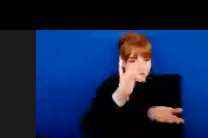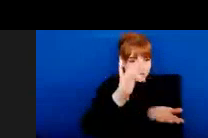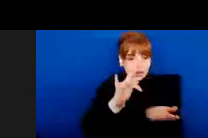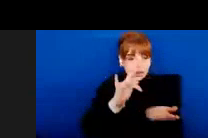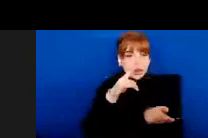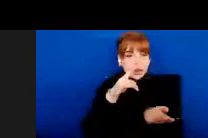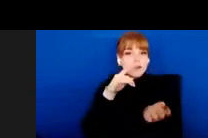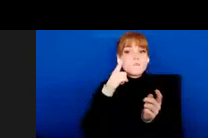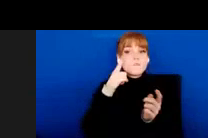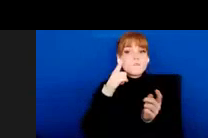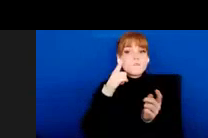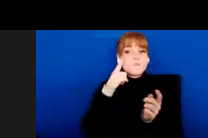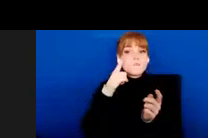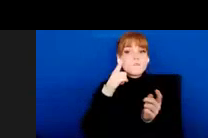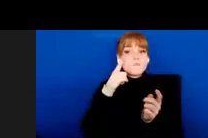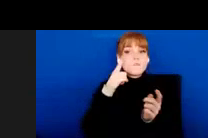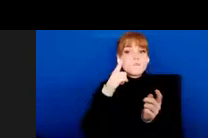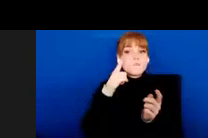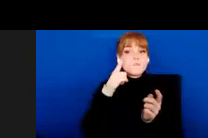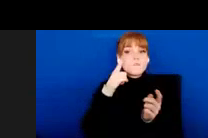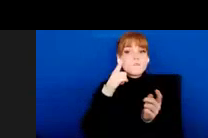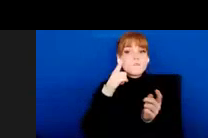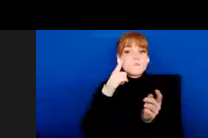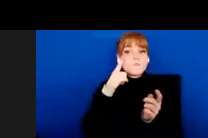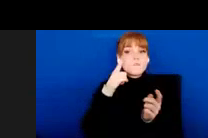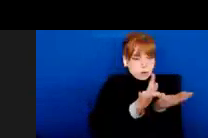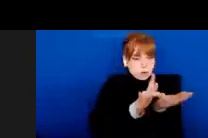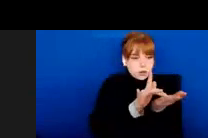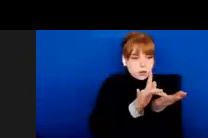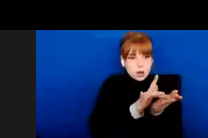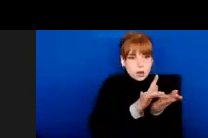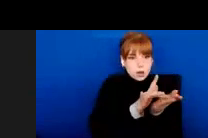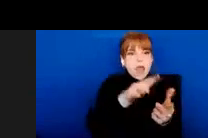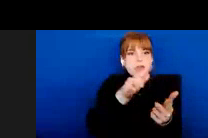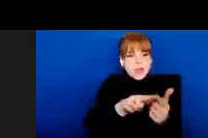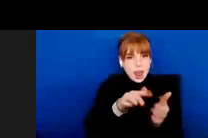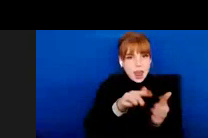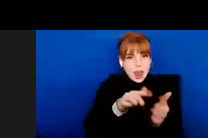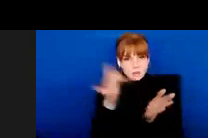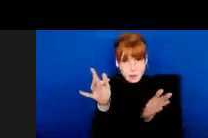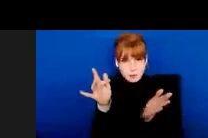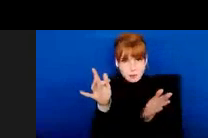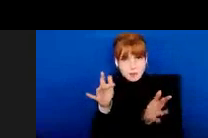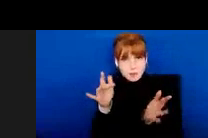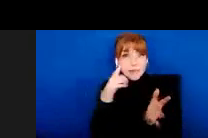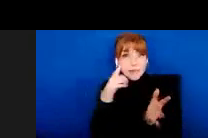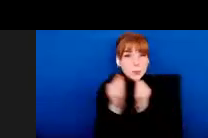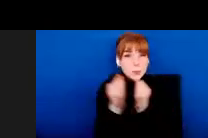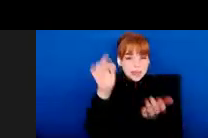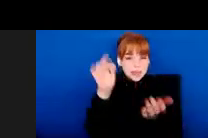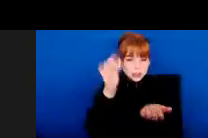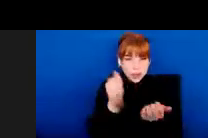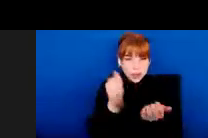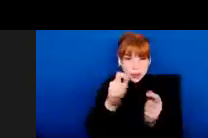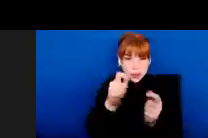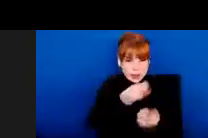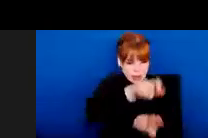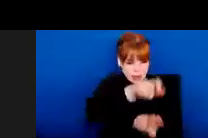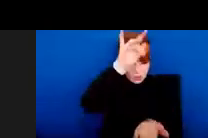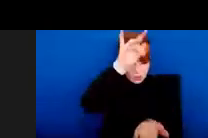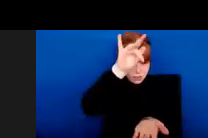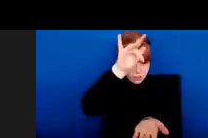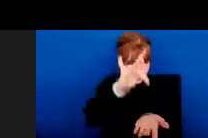up as an easier way to interact, because it's really difficult to be really precise with that tremor as if first trying to touch that thing. So it's